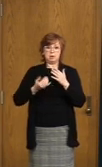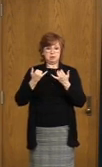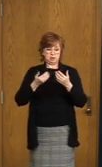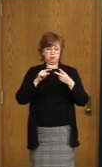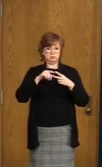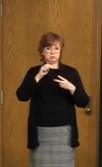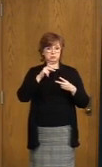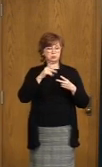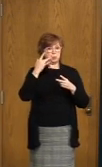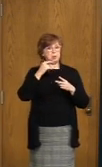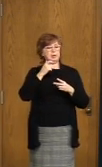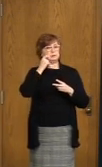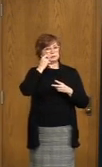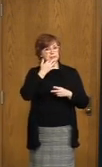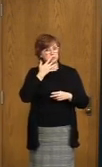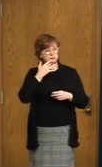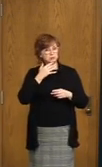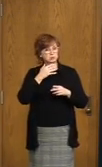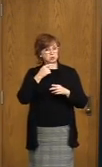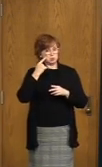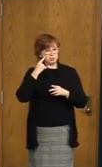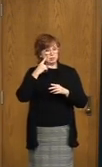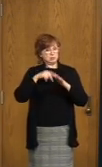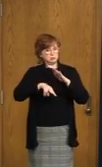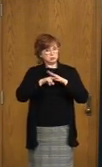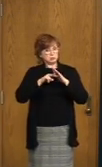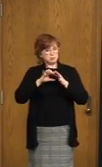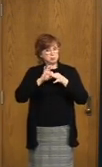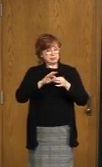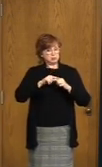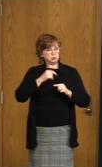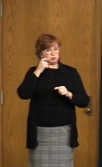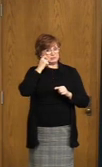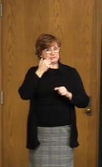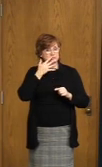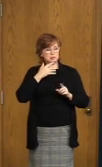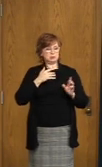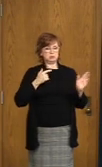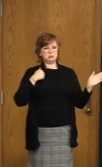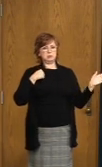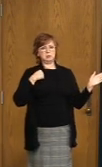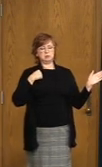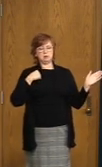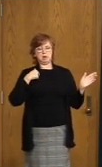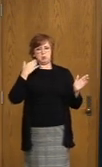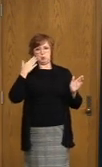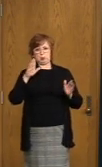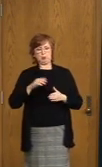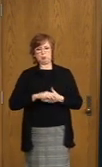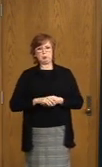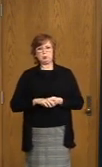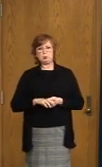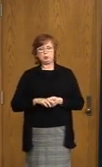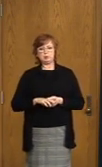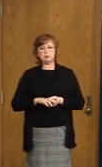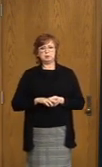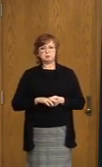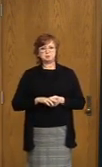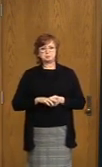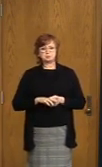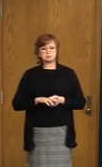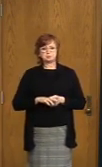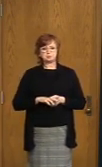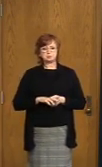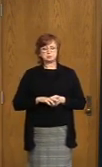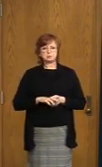being targeted for who he is. I don't know that outside of some comments that were made